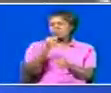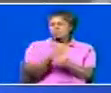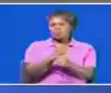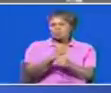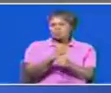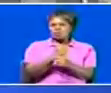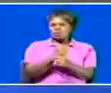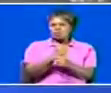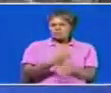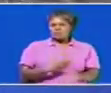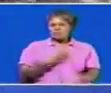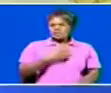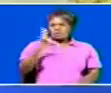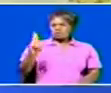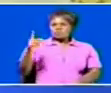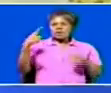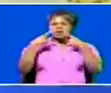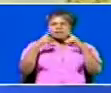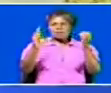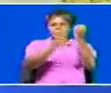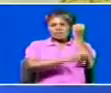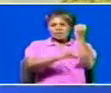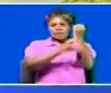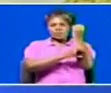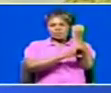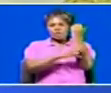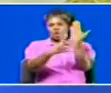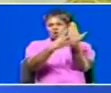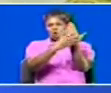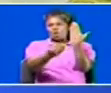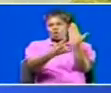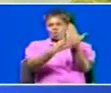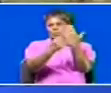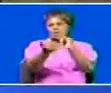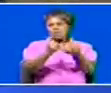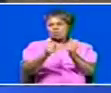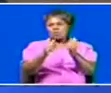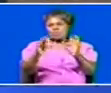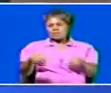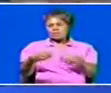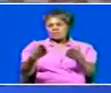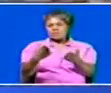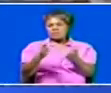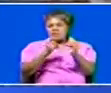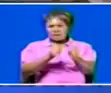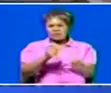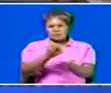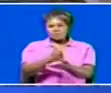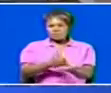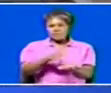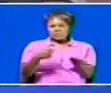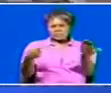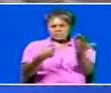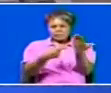Chief Guest Uhuru Kenyatta announced that the country will borrow a leaf from the contest in terms of equipping the agricultural sector with